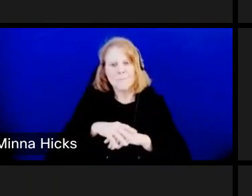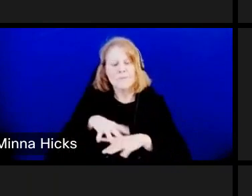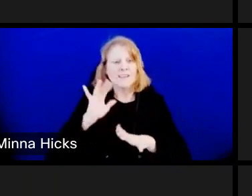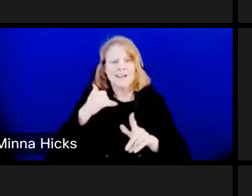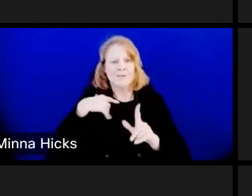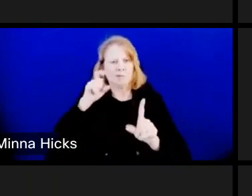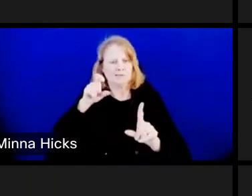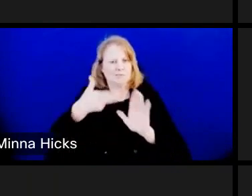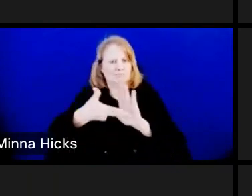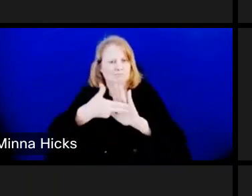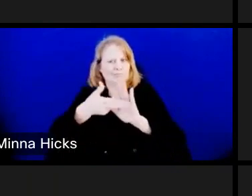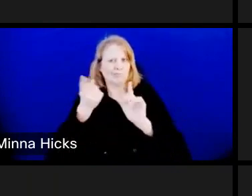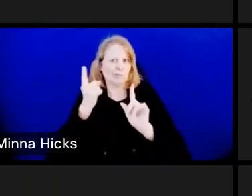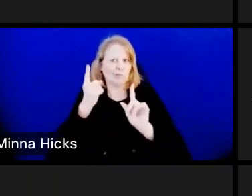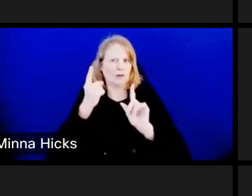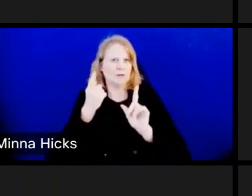because